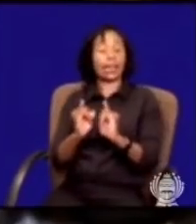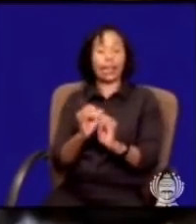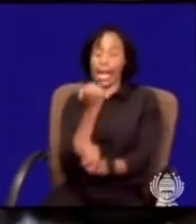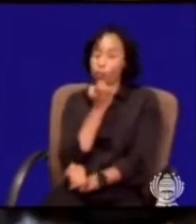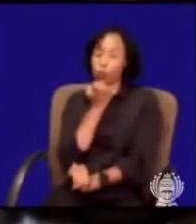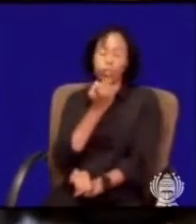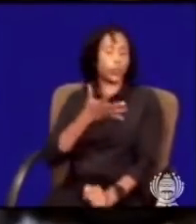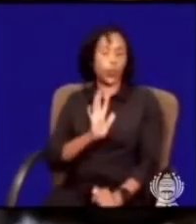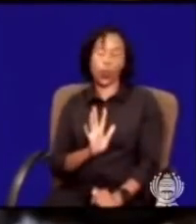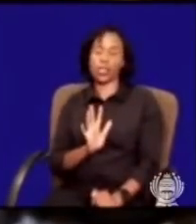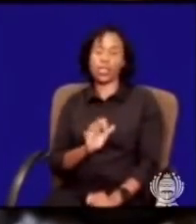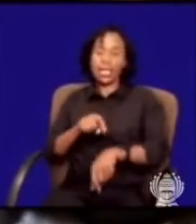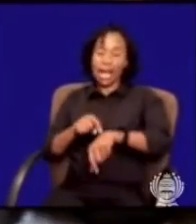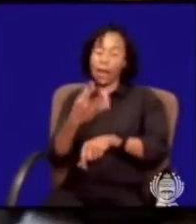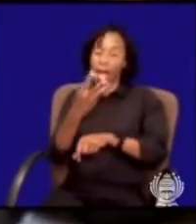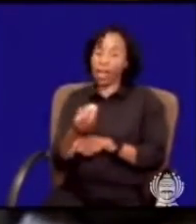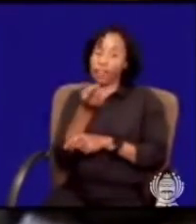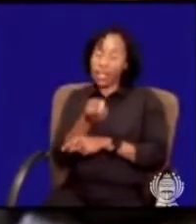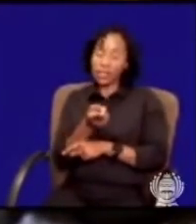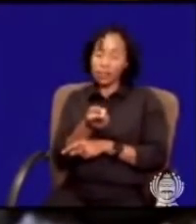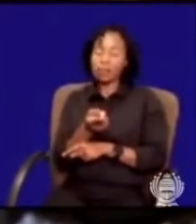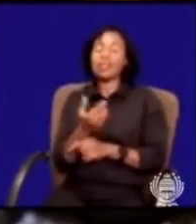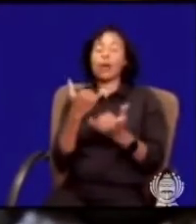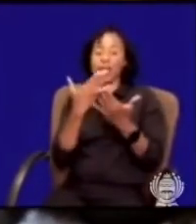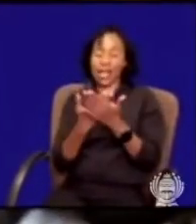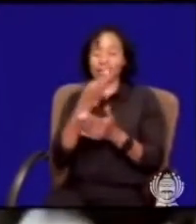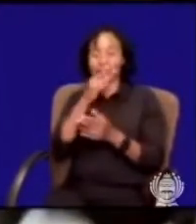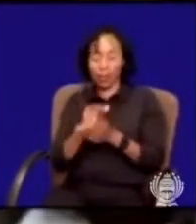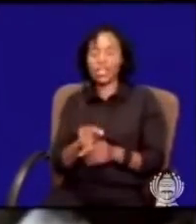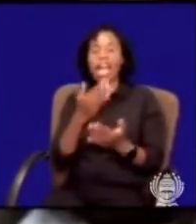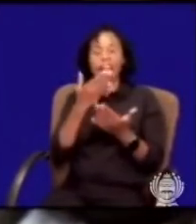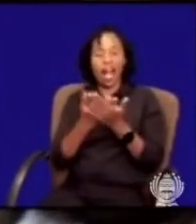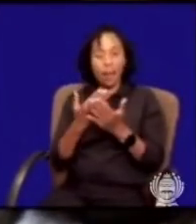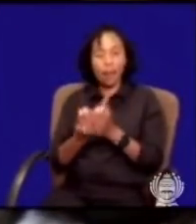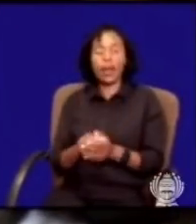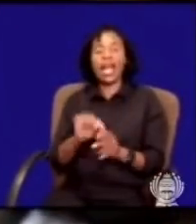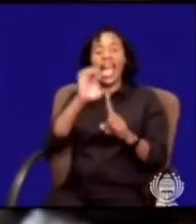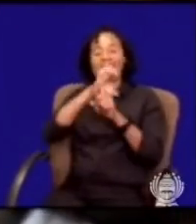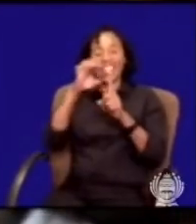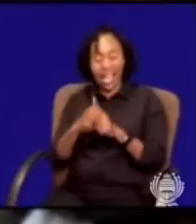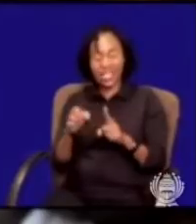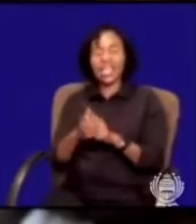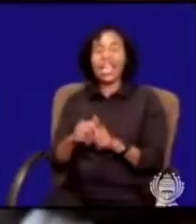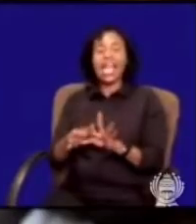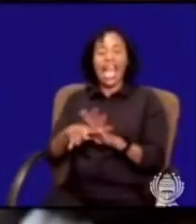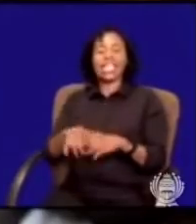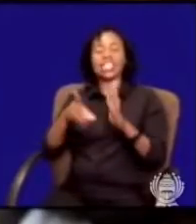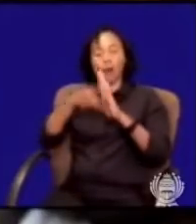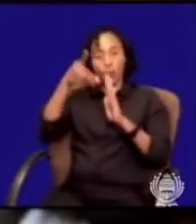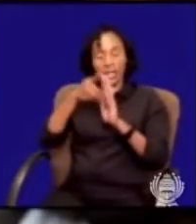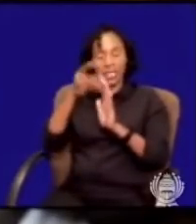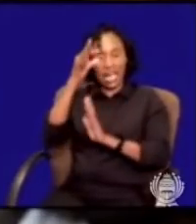we have this, we will be on the way to a capable, ethical and developmental state built on a new